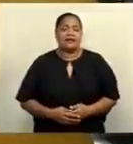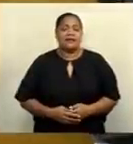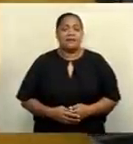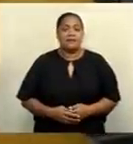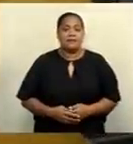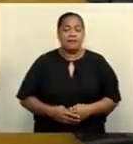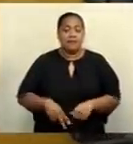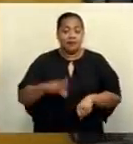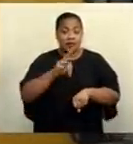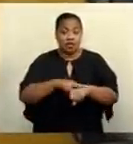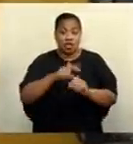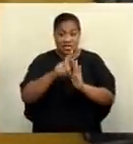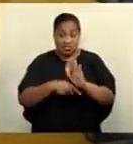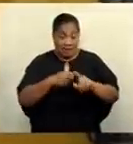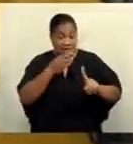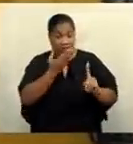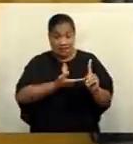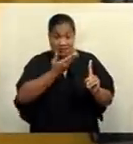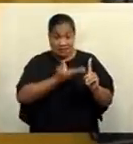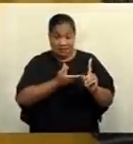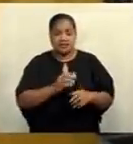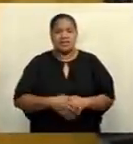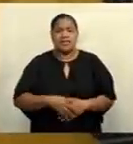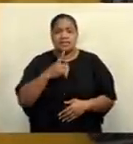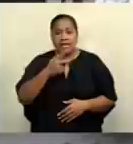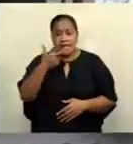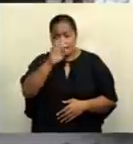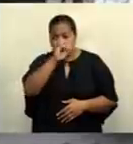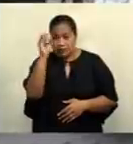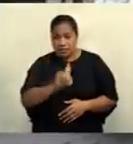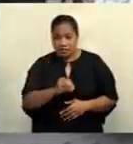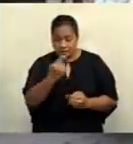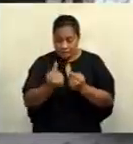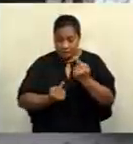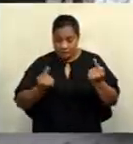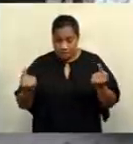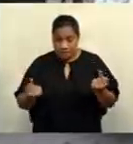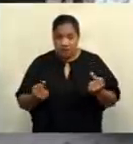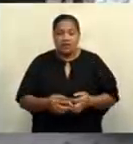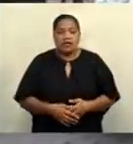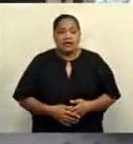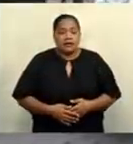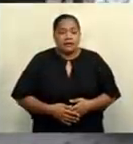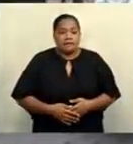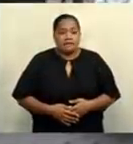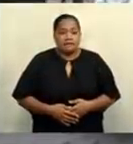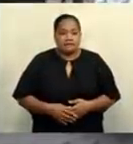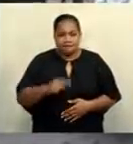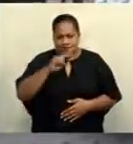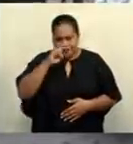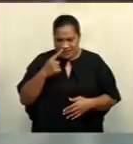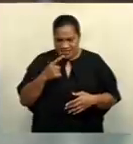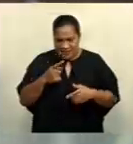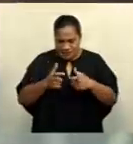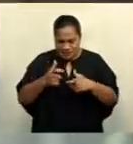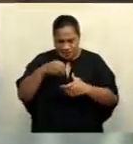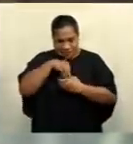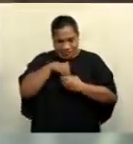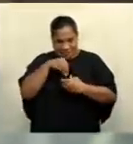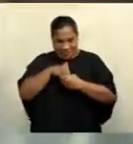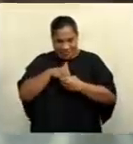Dr. James Fong says 8% of individuals with comorbid issues cannot mount a good immune response even after